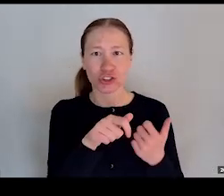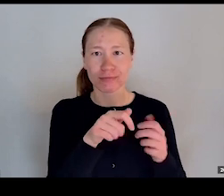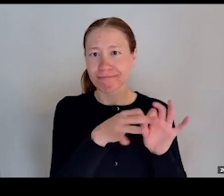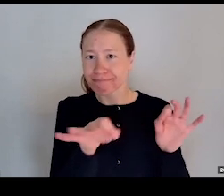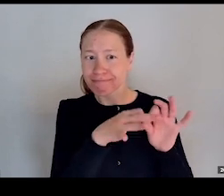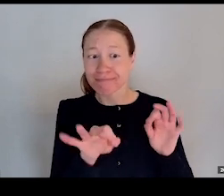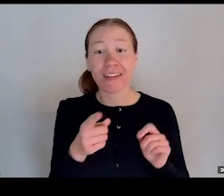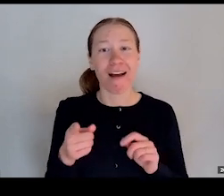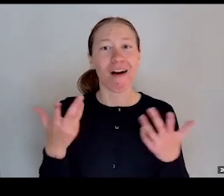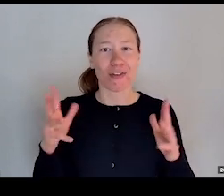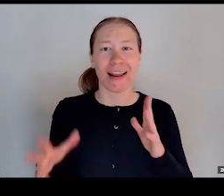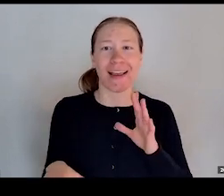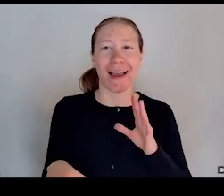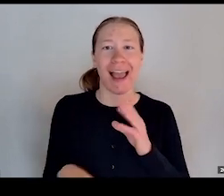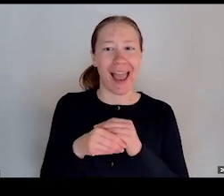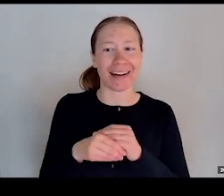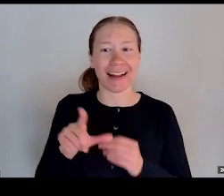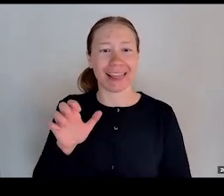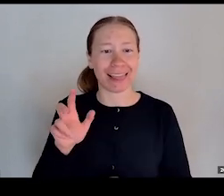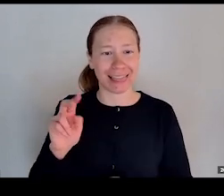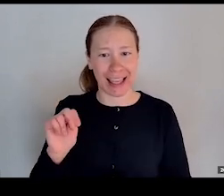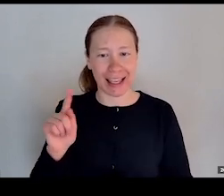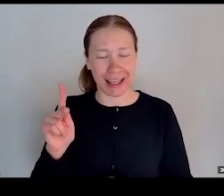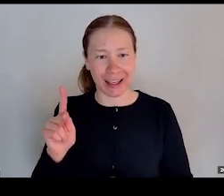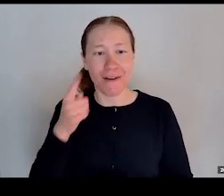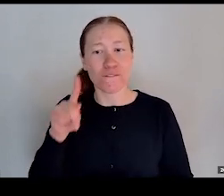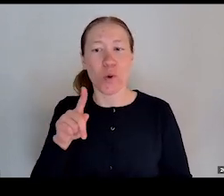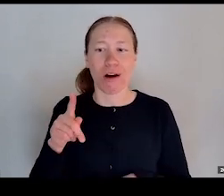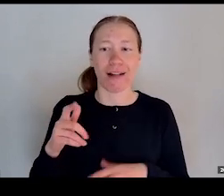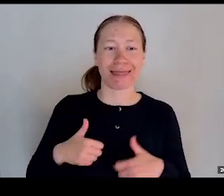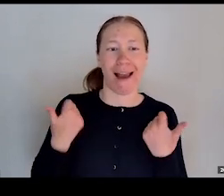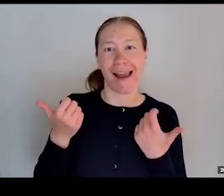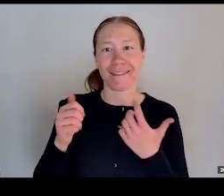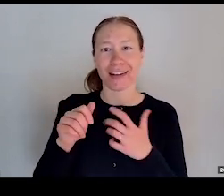matrix if you did want to view a comparison of different service capabilities that are available.